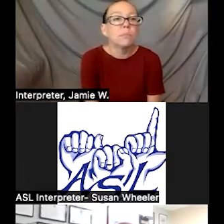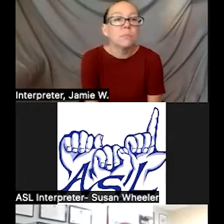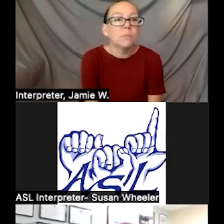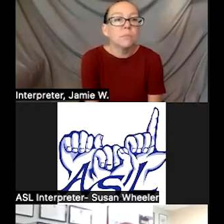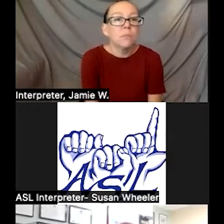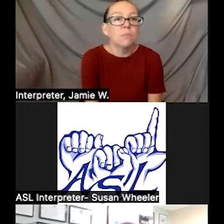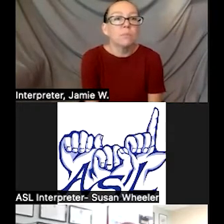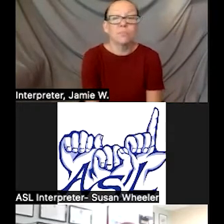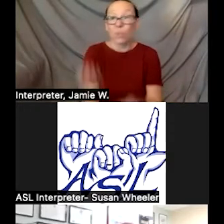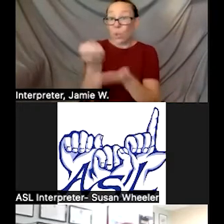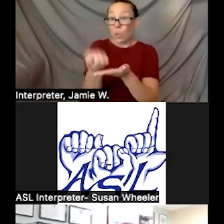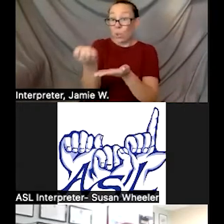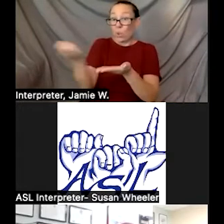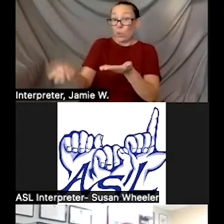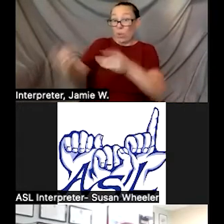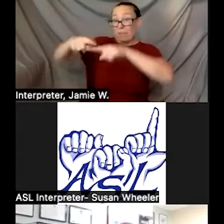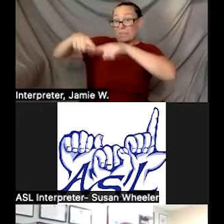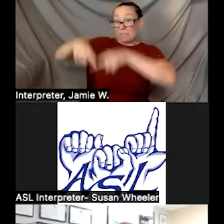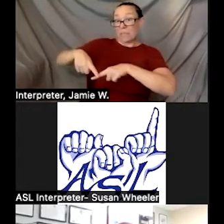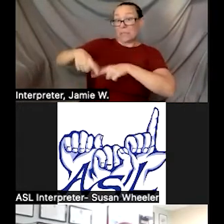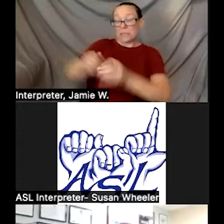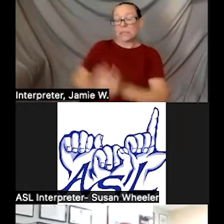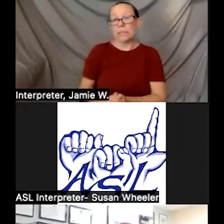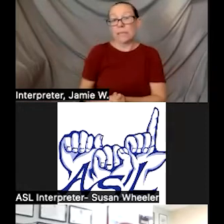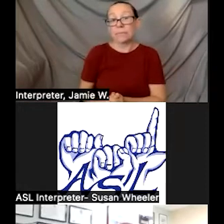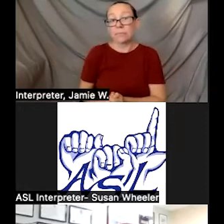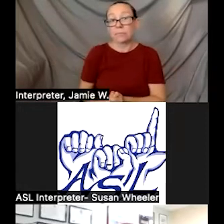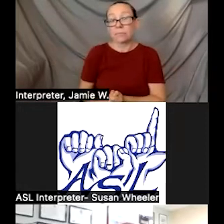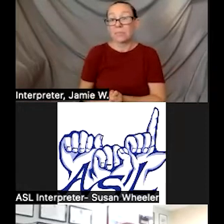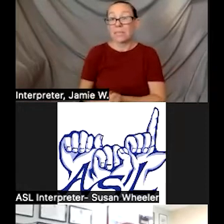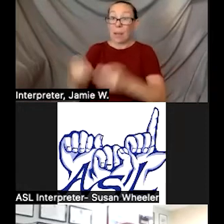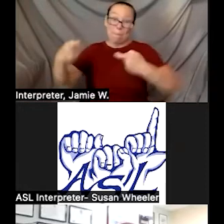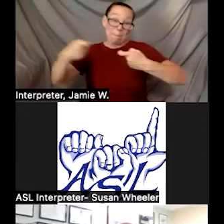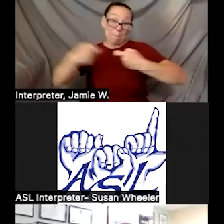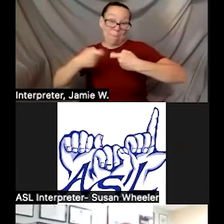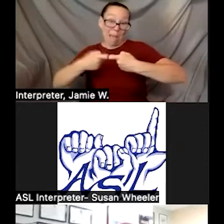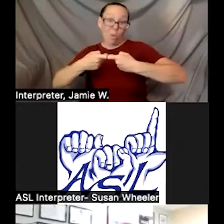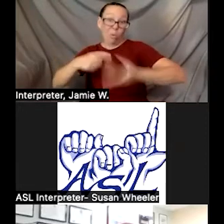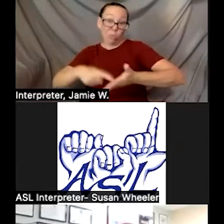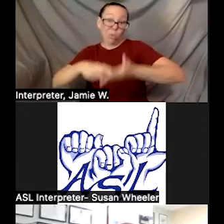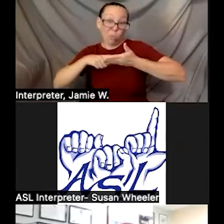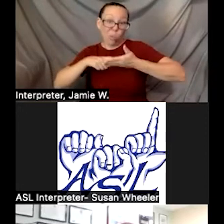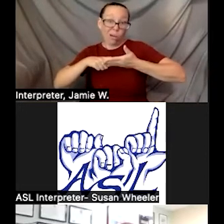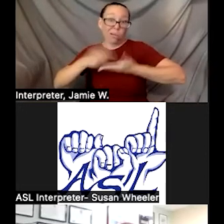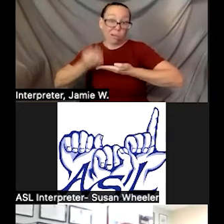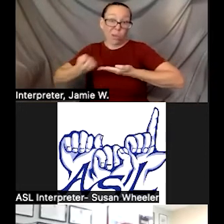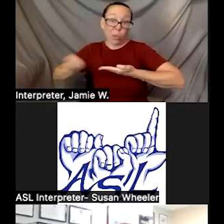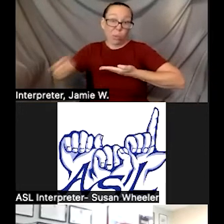Equipment dependencies, and a lot of these are power dependent too. There's different programs out